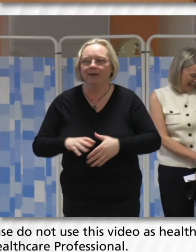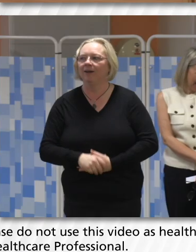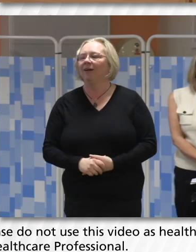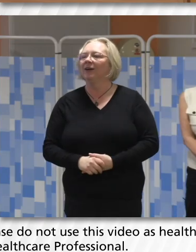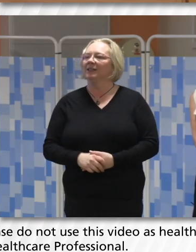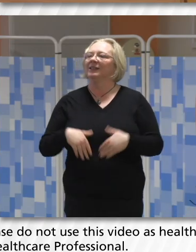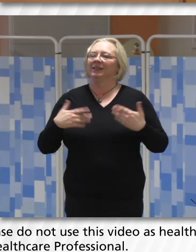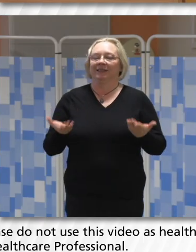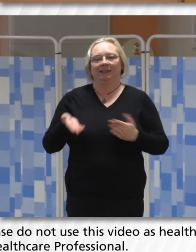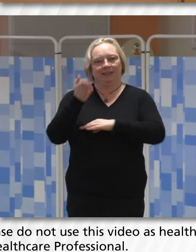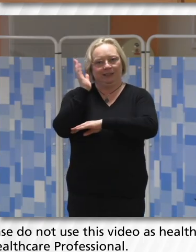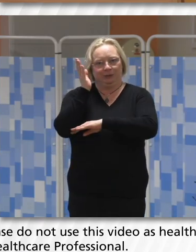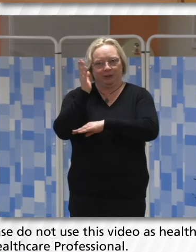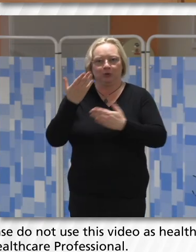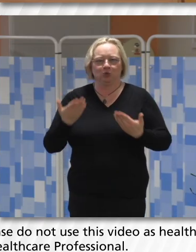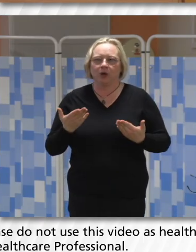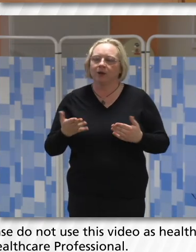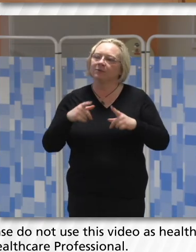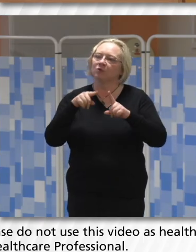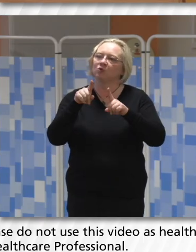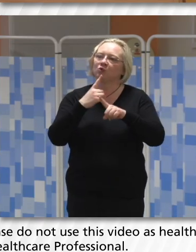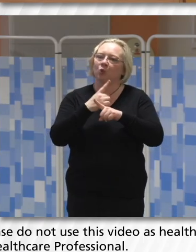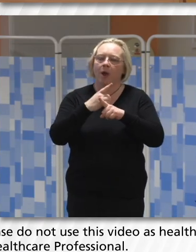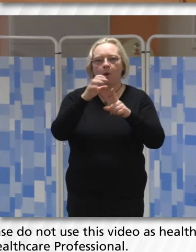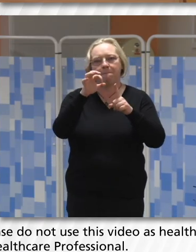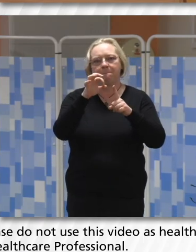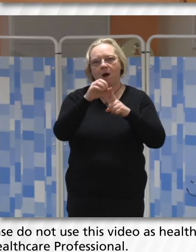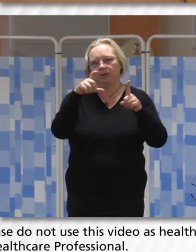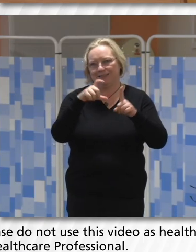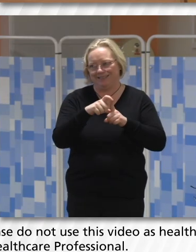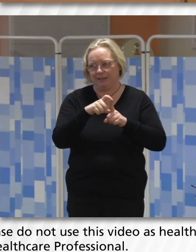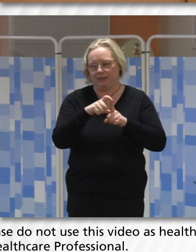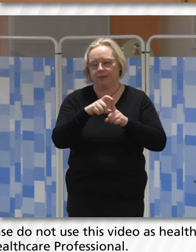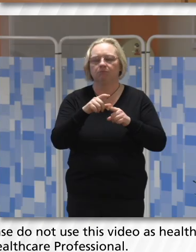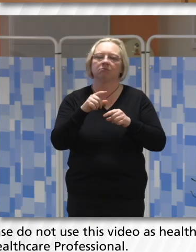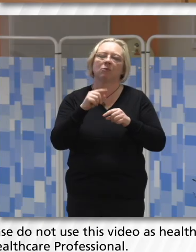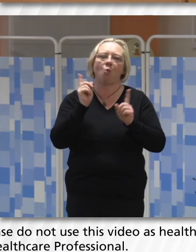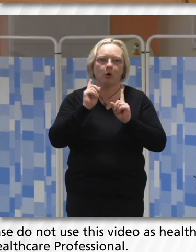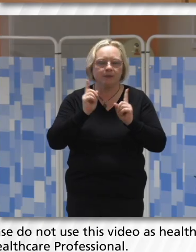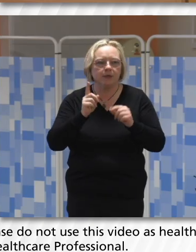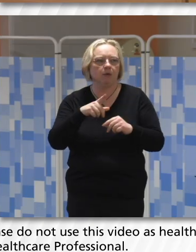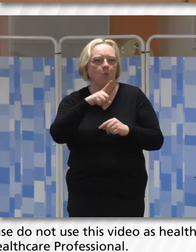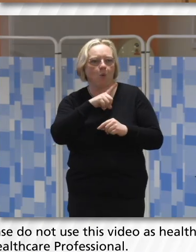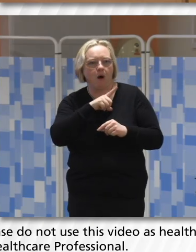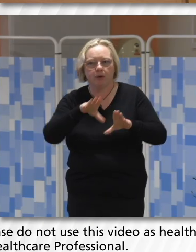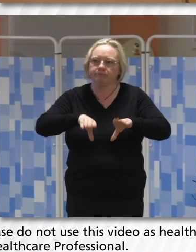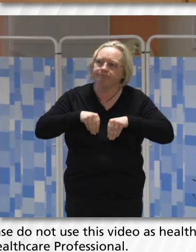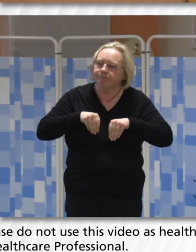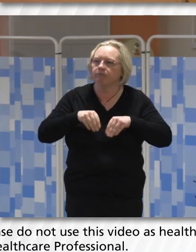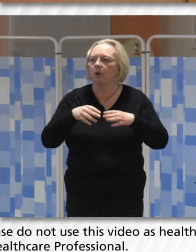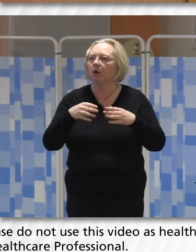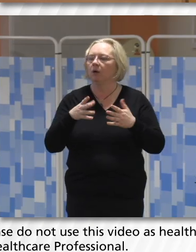is who gets Parkinson's, what Parkinson's is, and why people might get